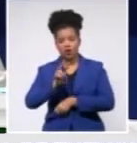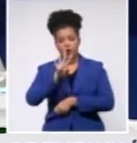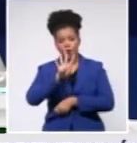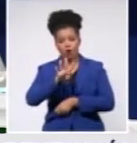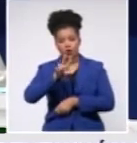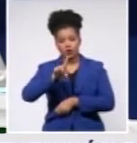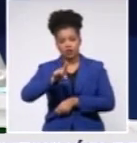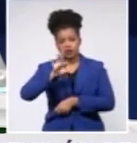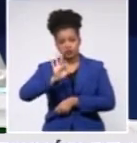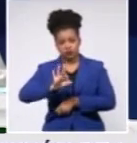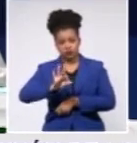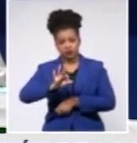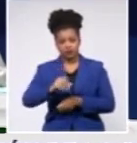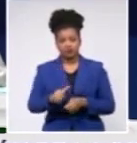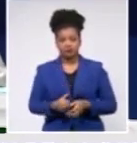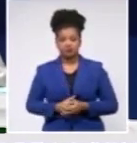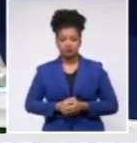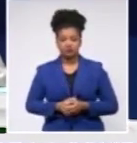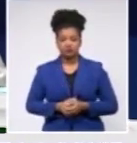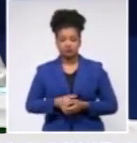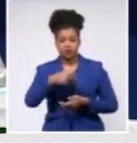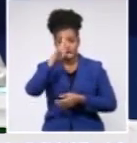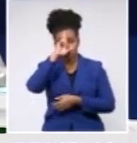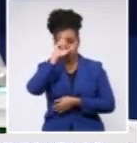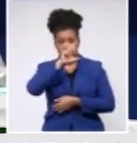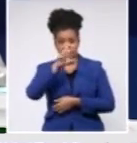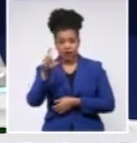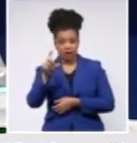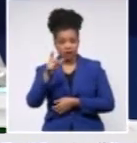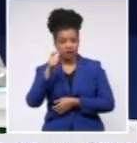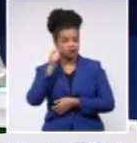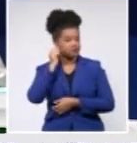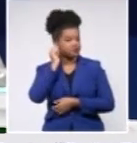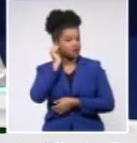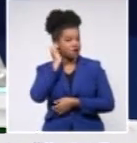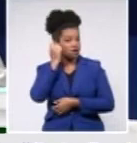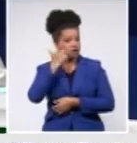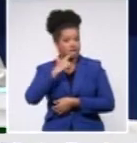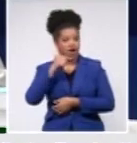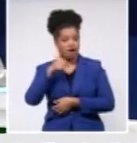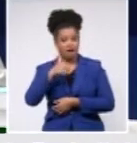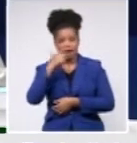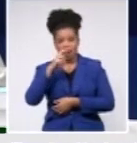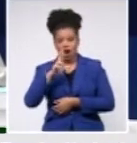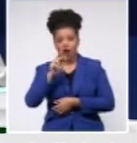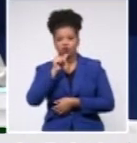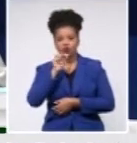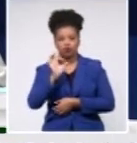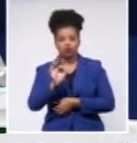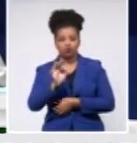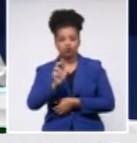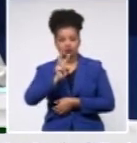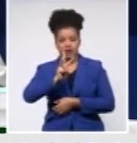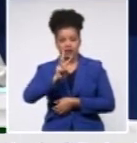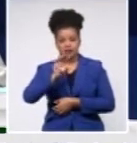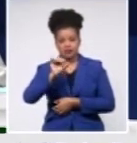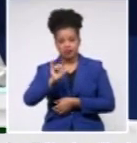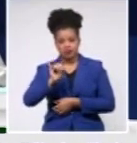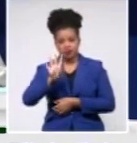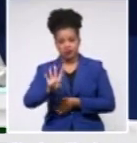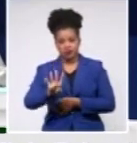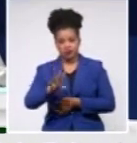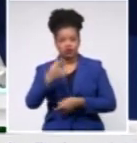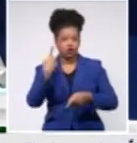330 in the ICA laboratories, 309 in the Civil Defense Laboratories, 308